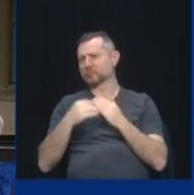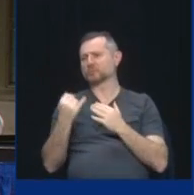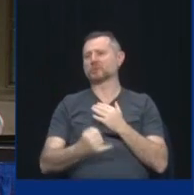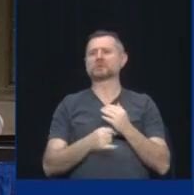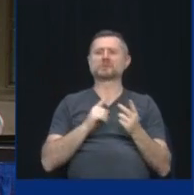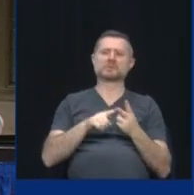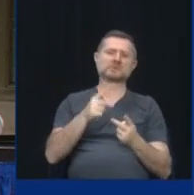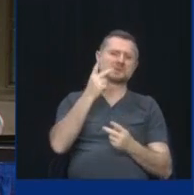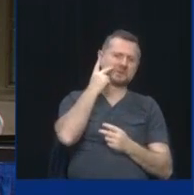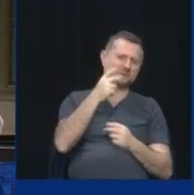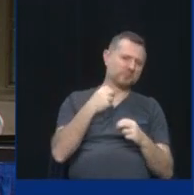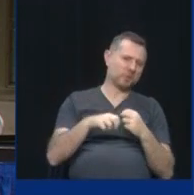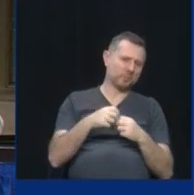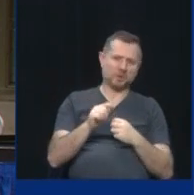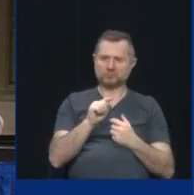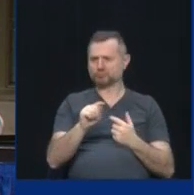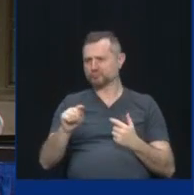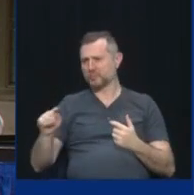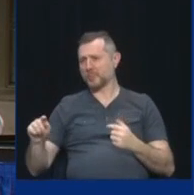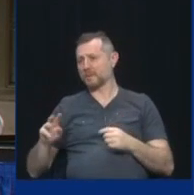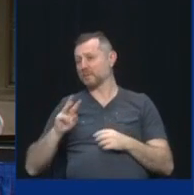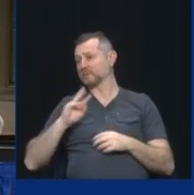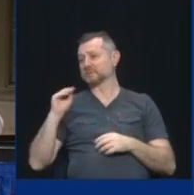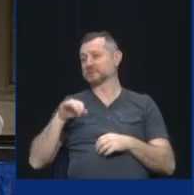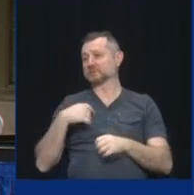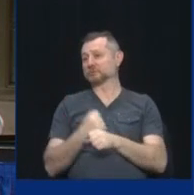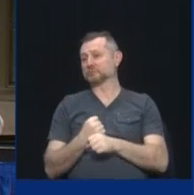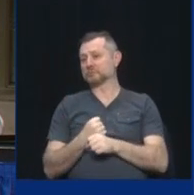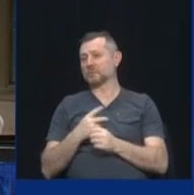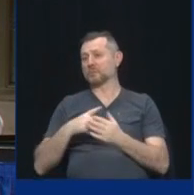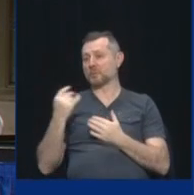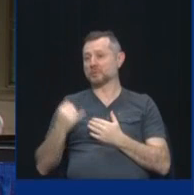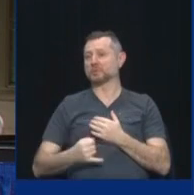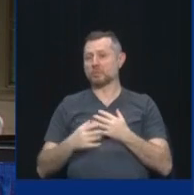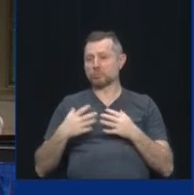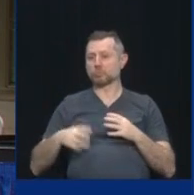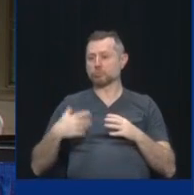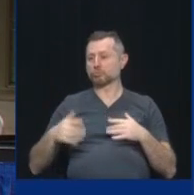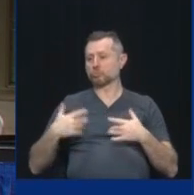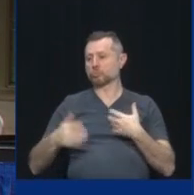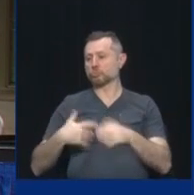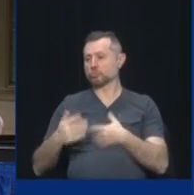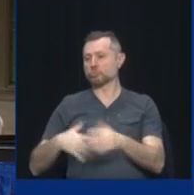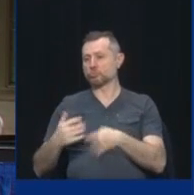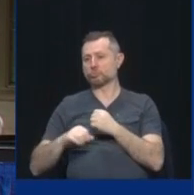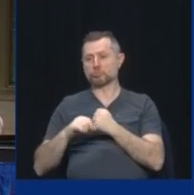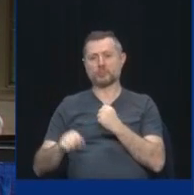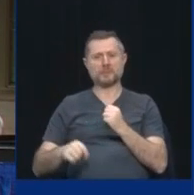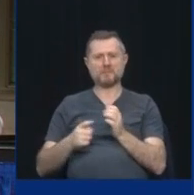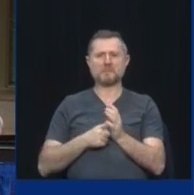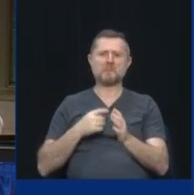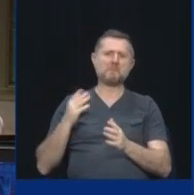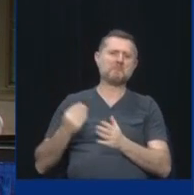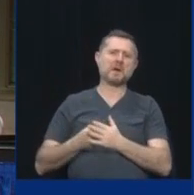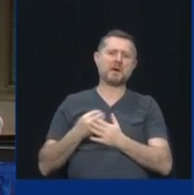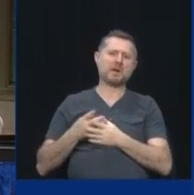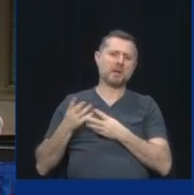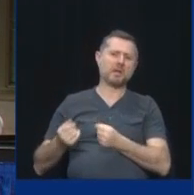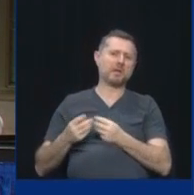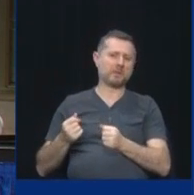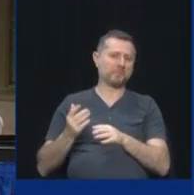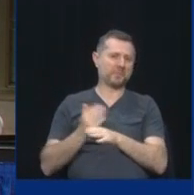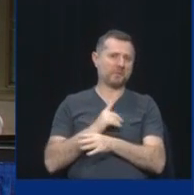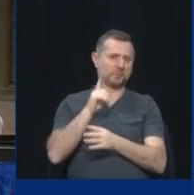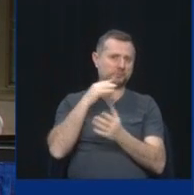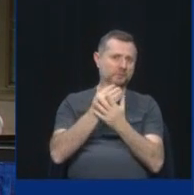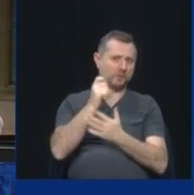a 60-year-old project that's cost $11 billion well before you got here, do you commit New York